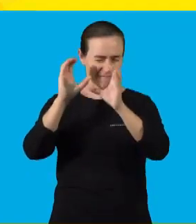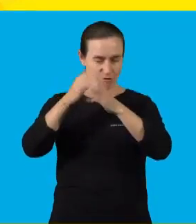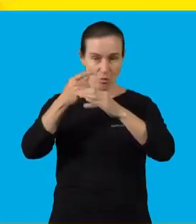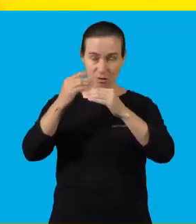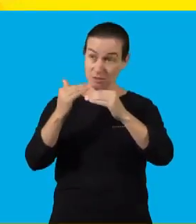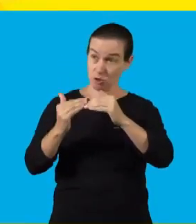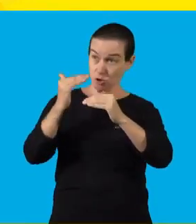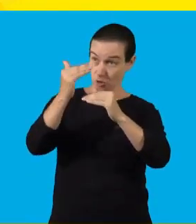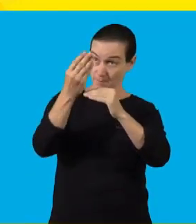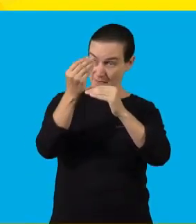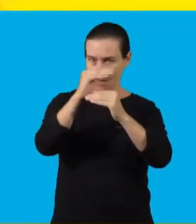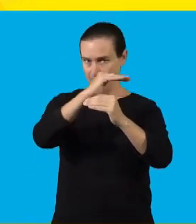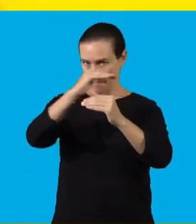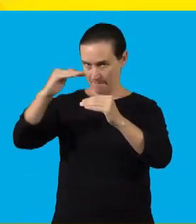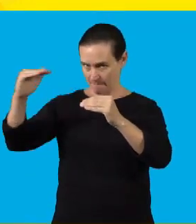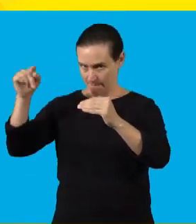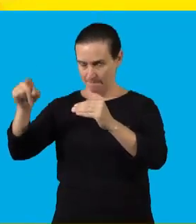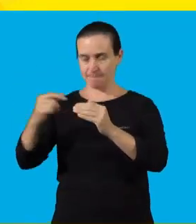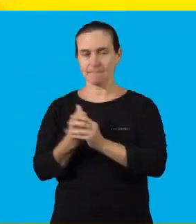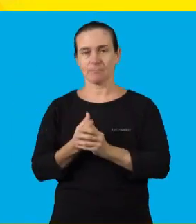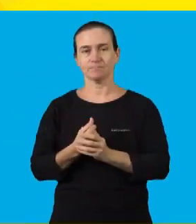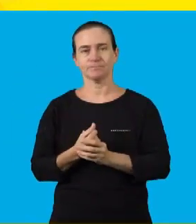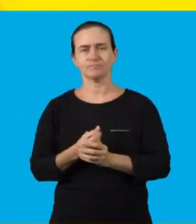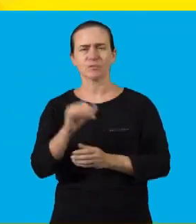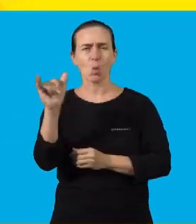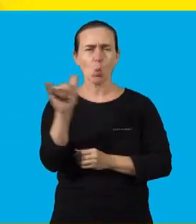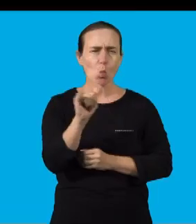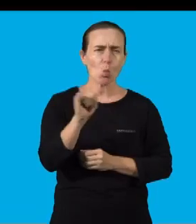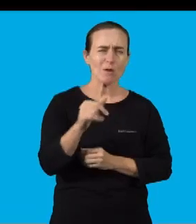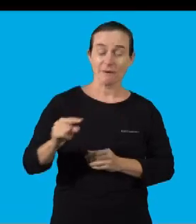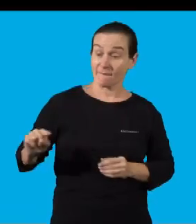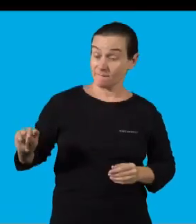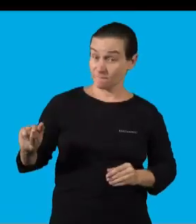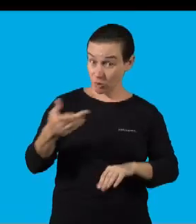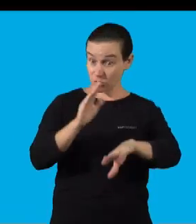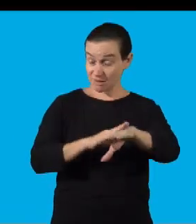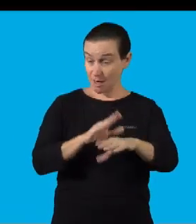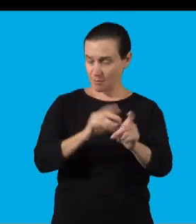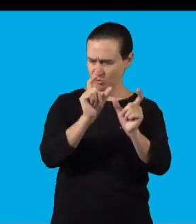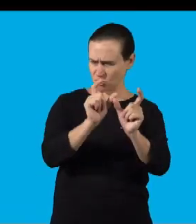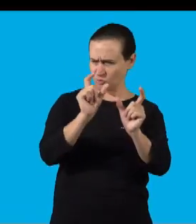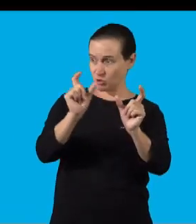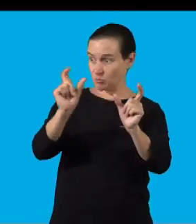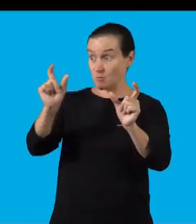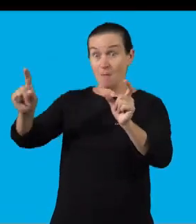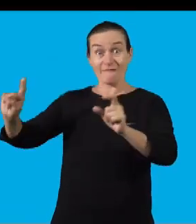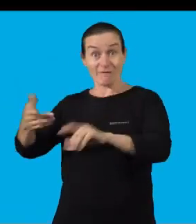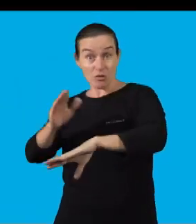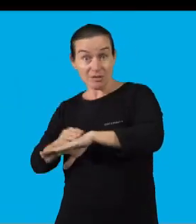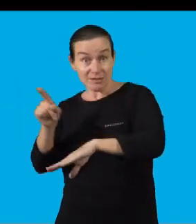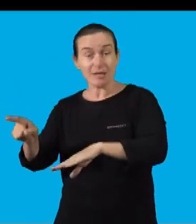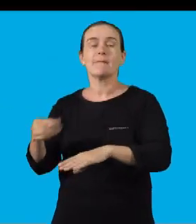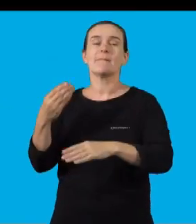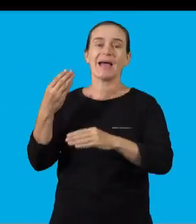focus for the general term of the numerator. So we want to know that which is the first term. So which is the first